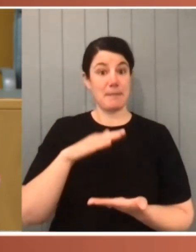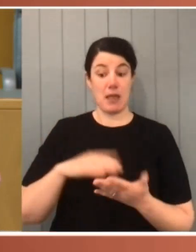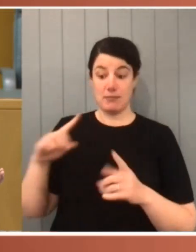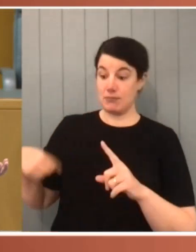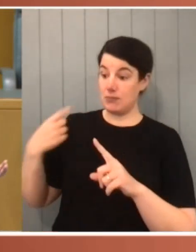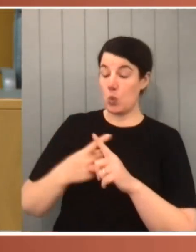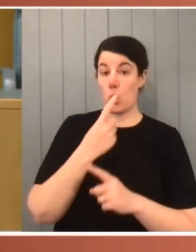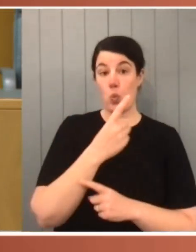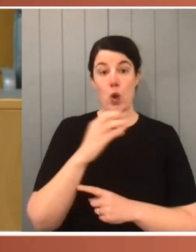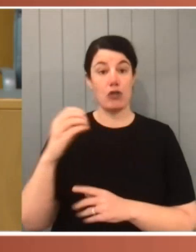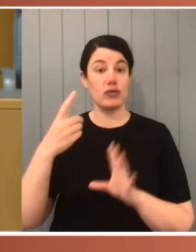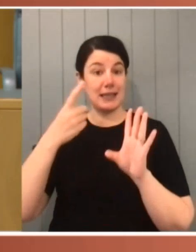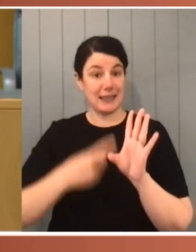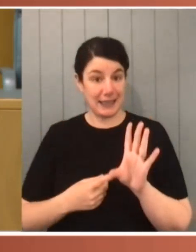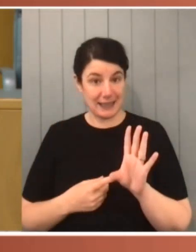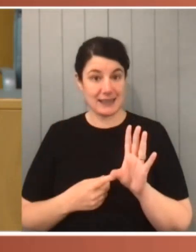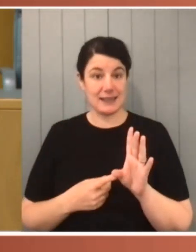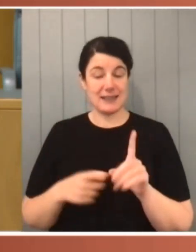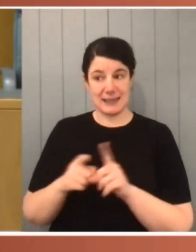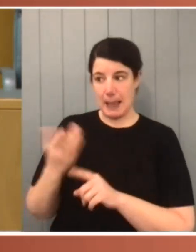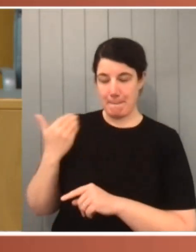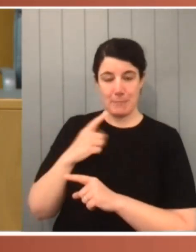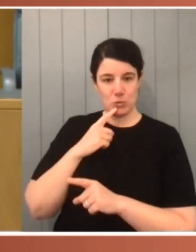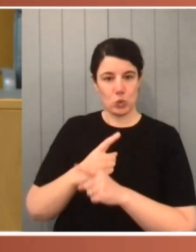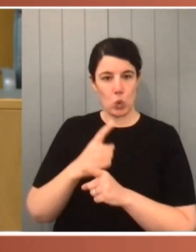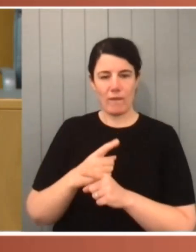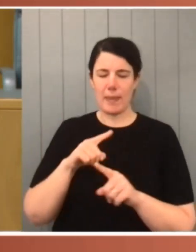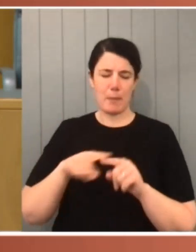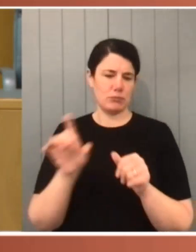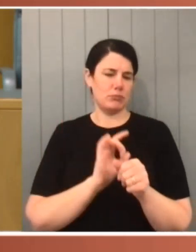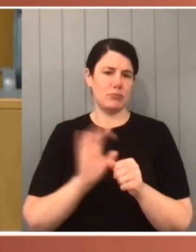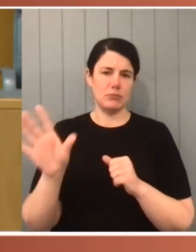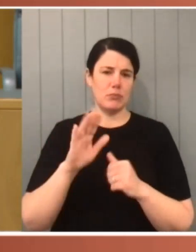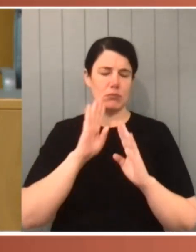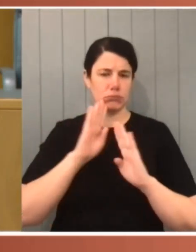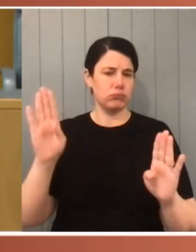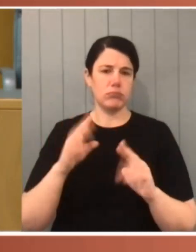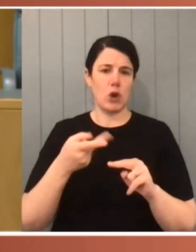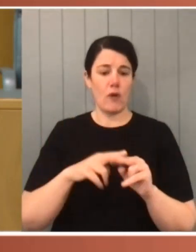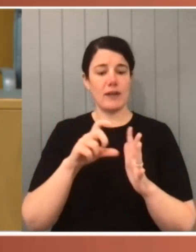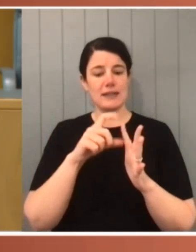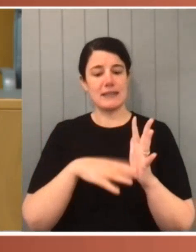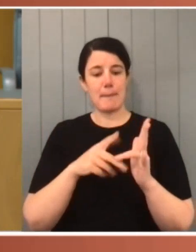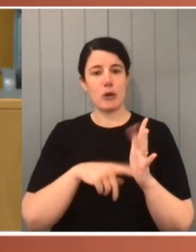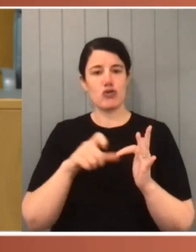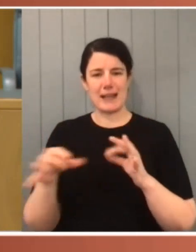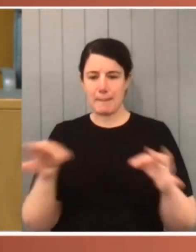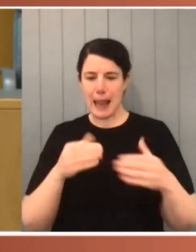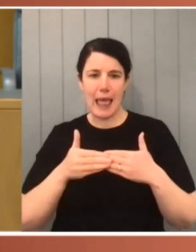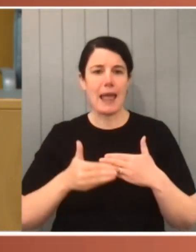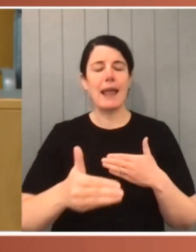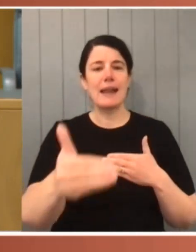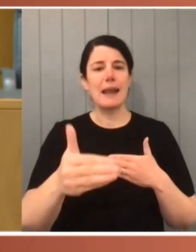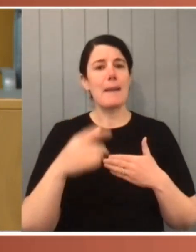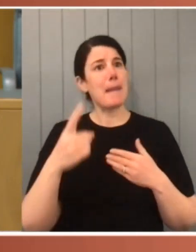as has been said, of the most extraordinary feature of the country's democratic architecture, and yet the anniversary